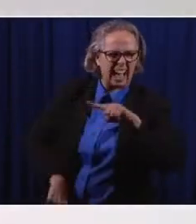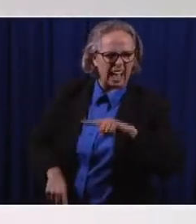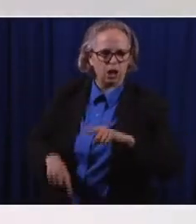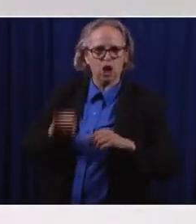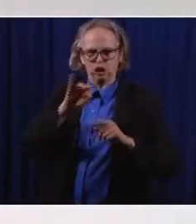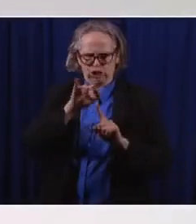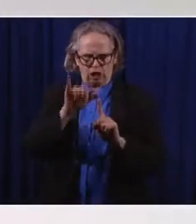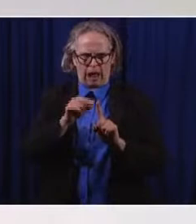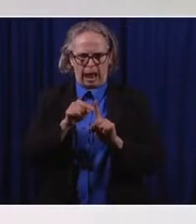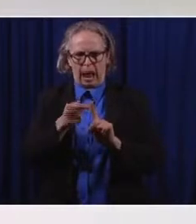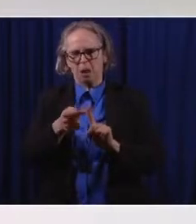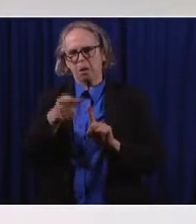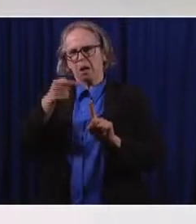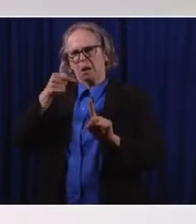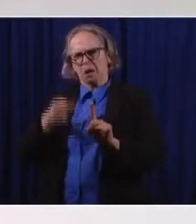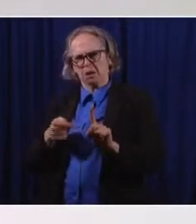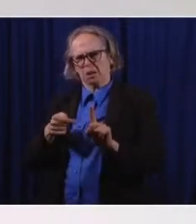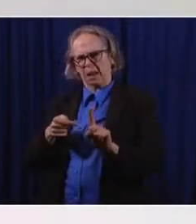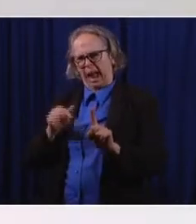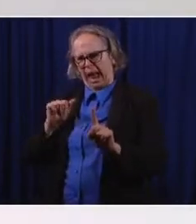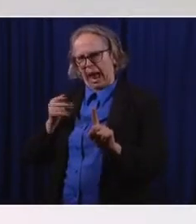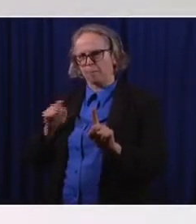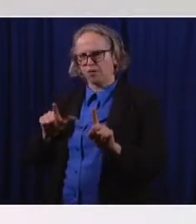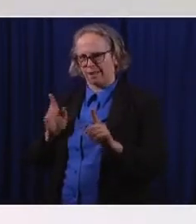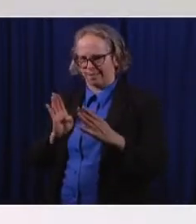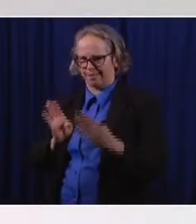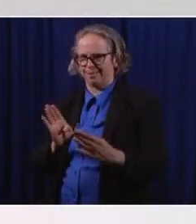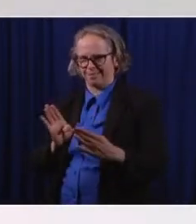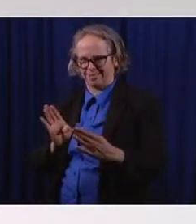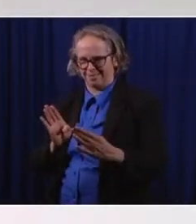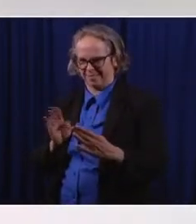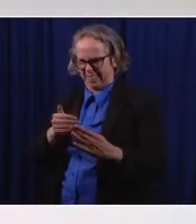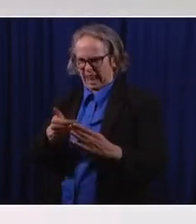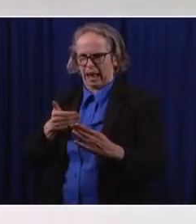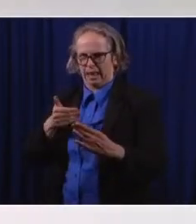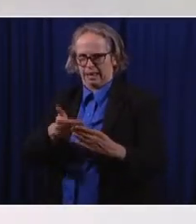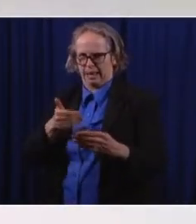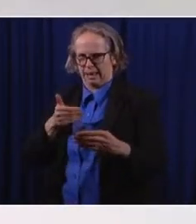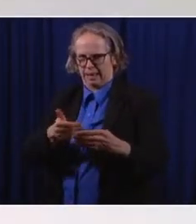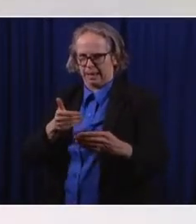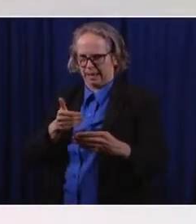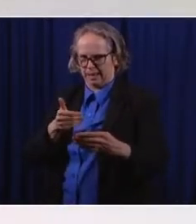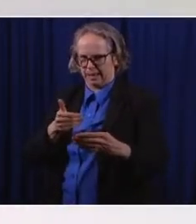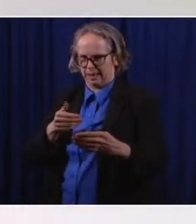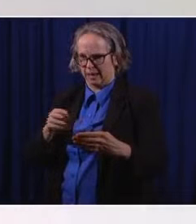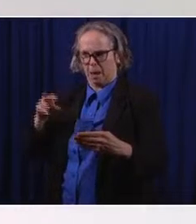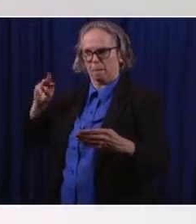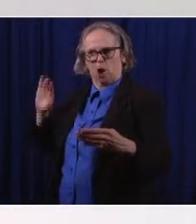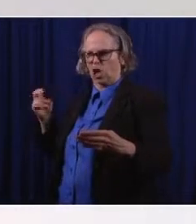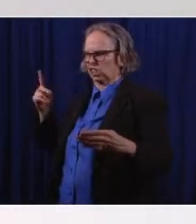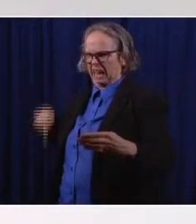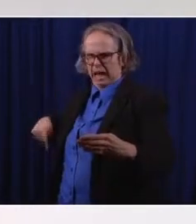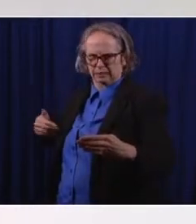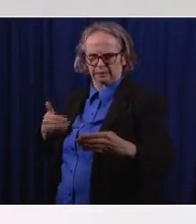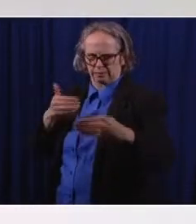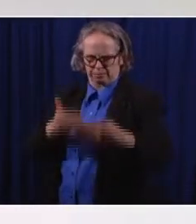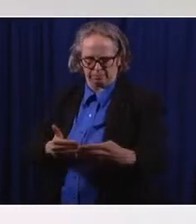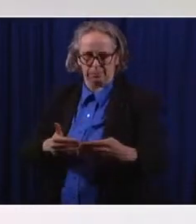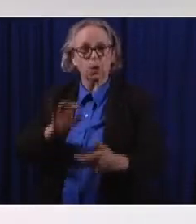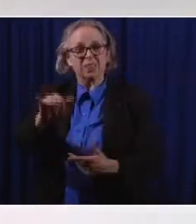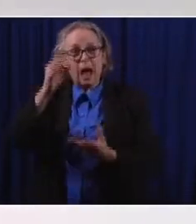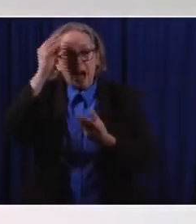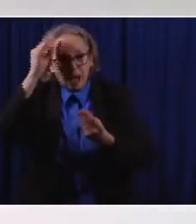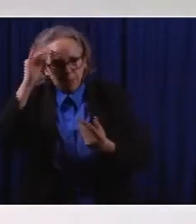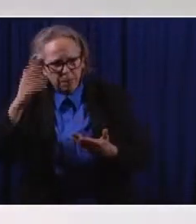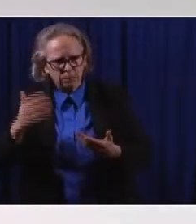look back to about the middle of April. We don't have a lot of data to compare our findings to, but what we do have